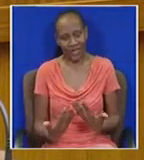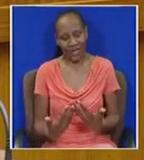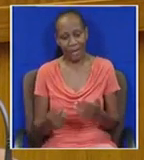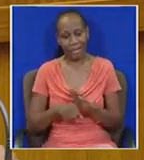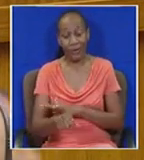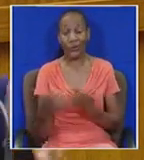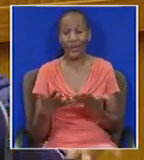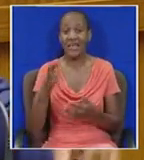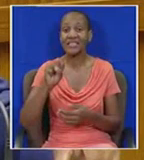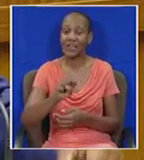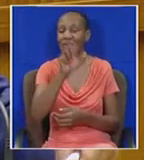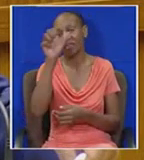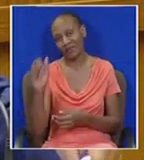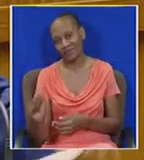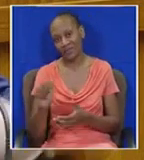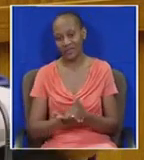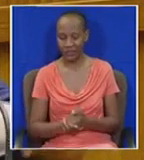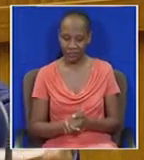African.